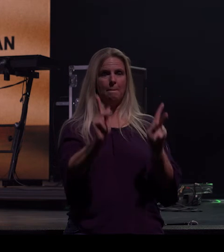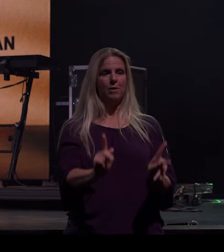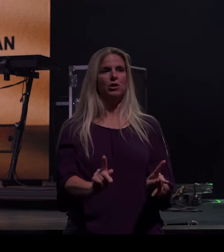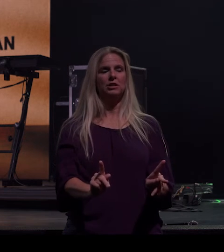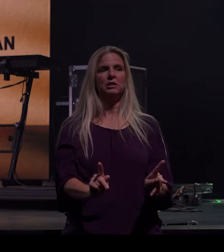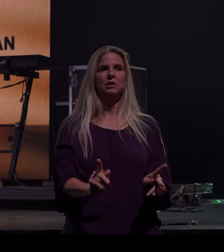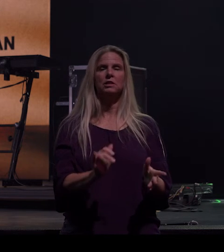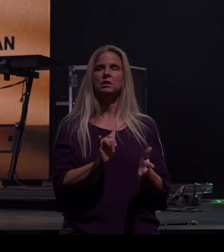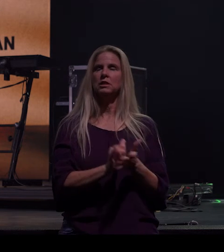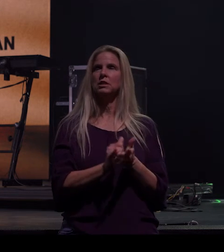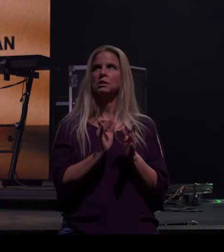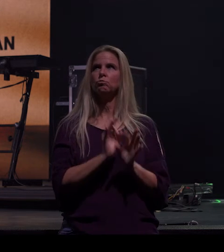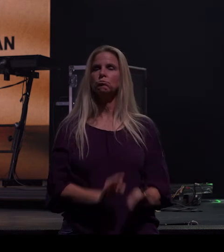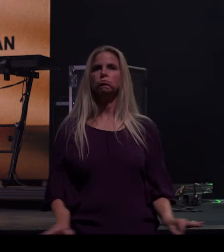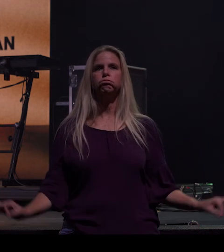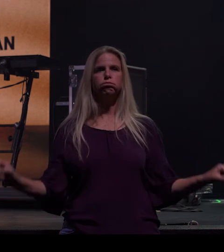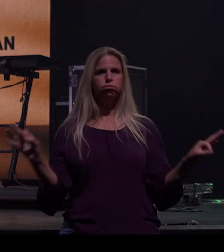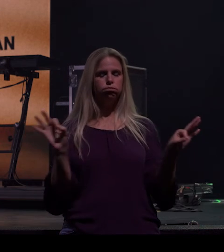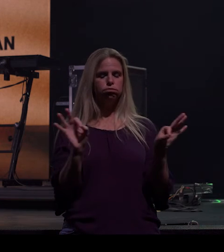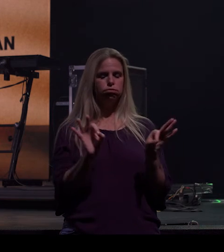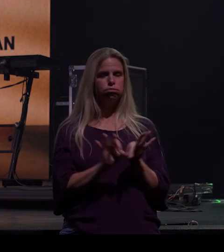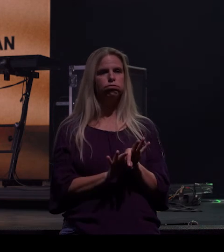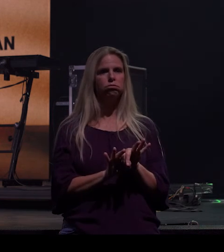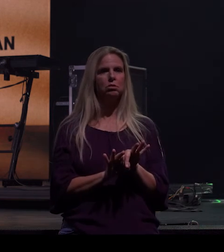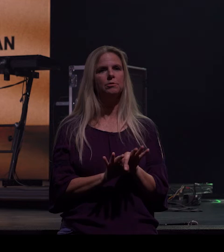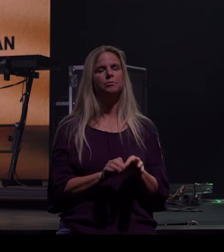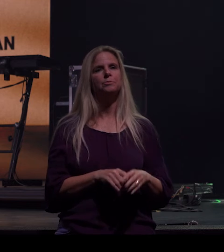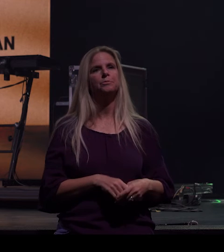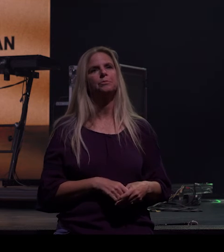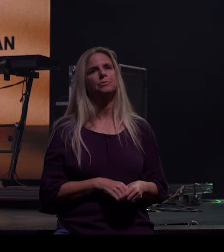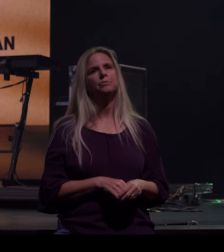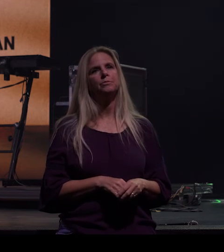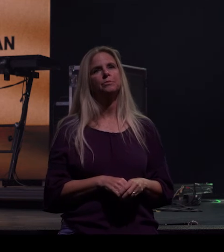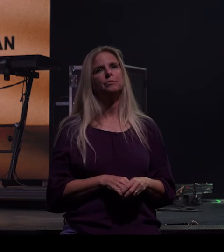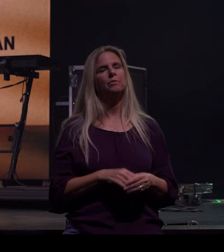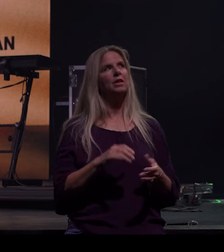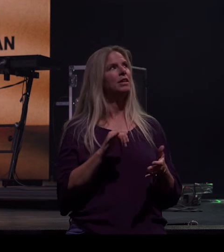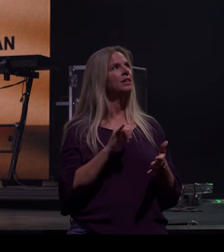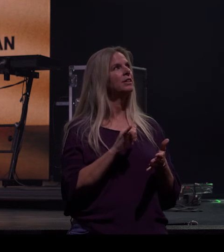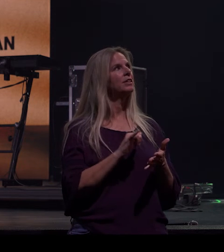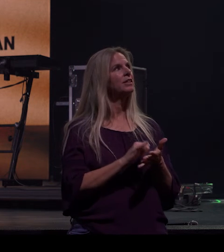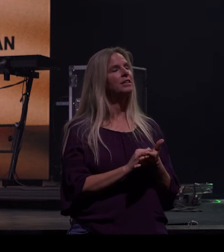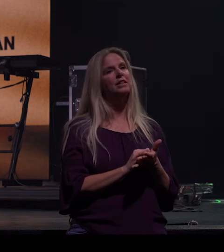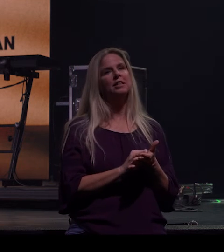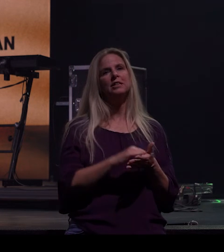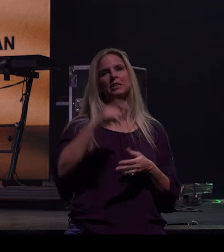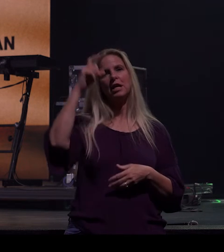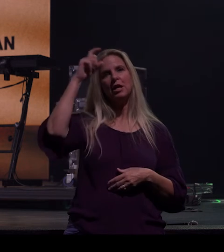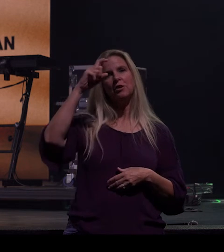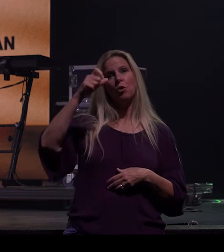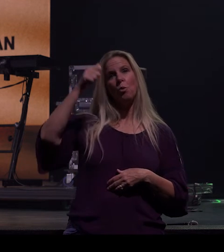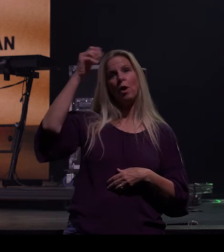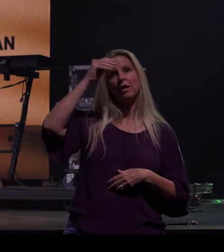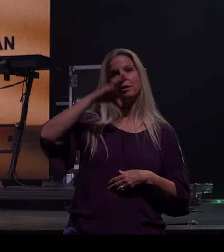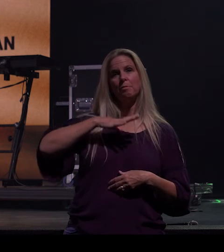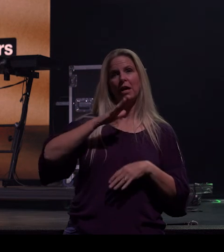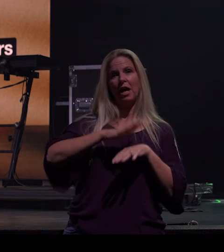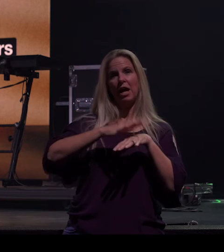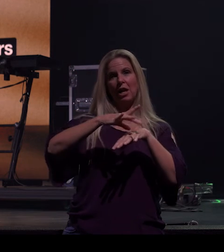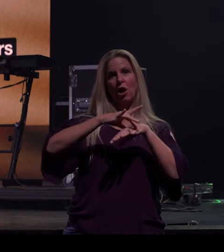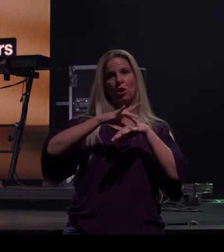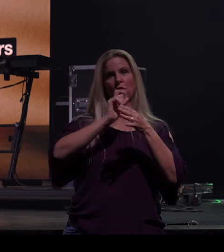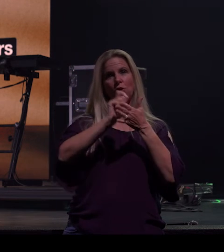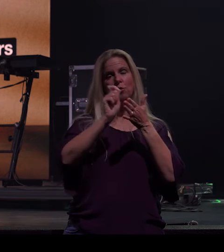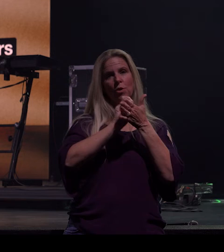Oh, this one's so big. Watch what Proverbs 15:22 says again. This is so gold. This is the wisest man on earth that wrote this.